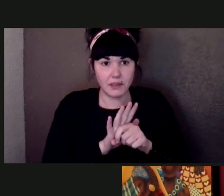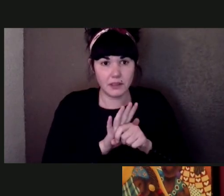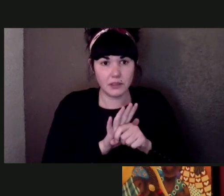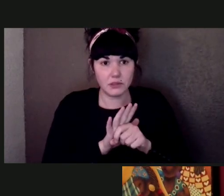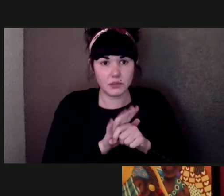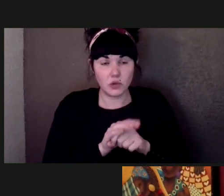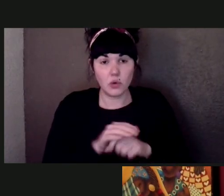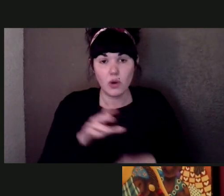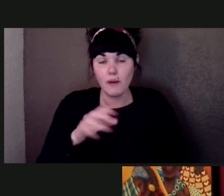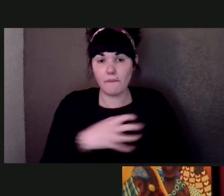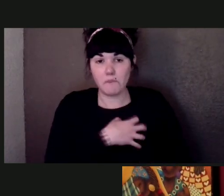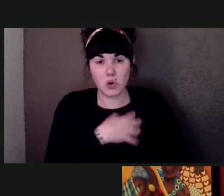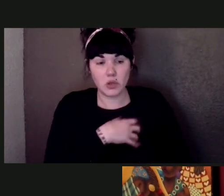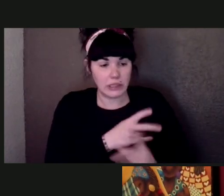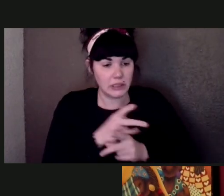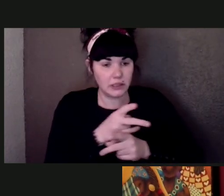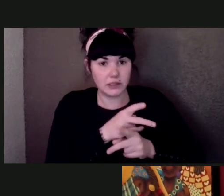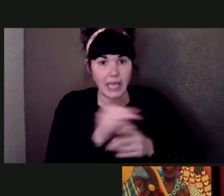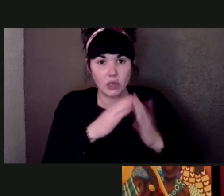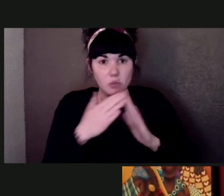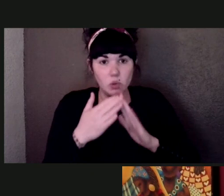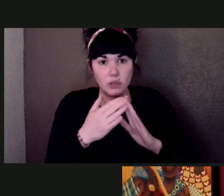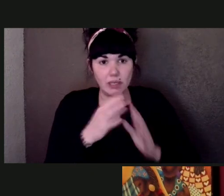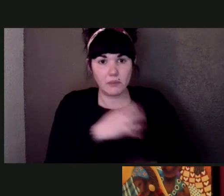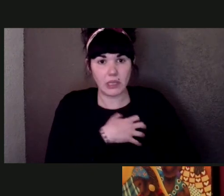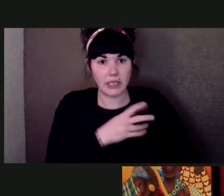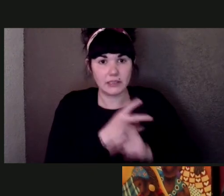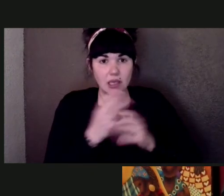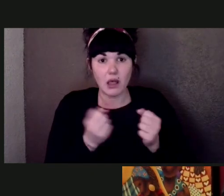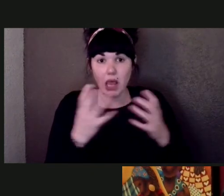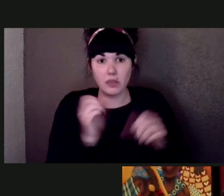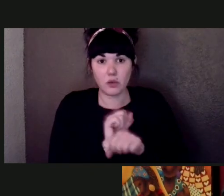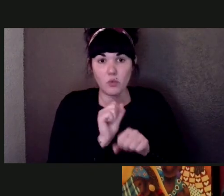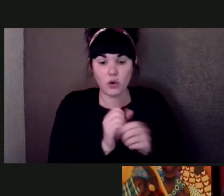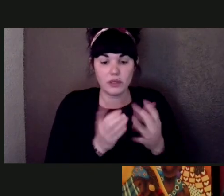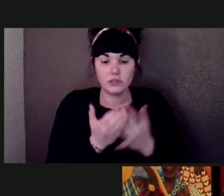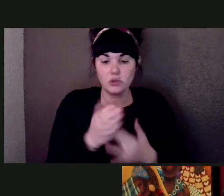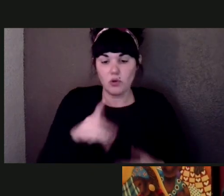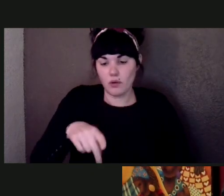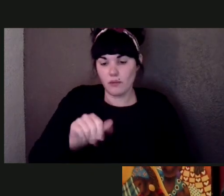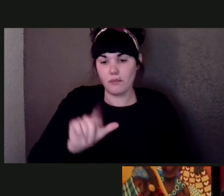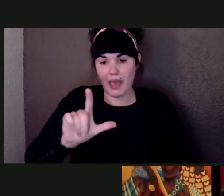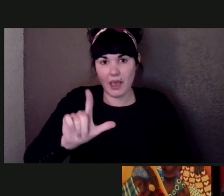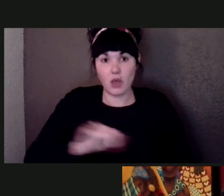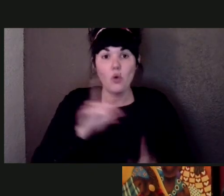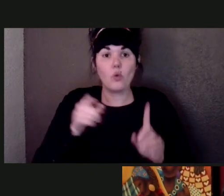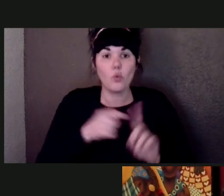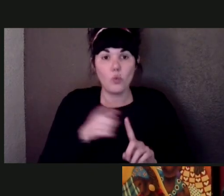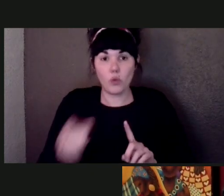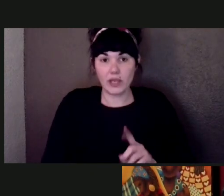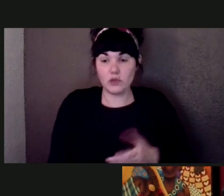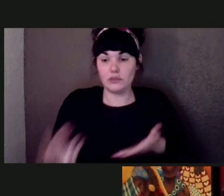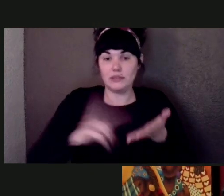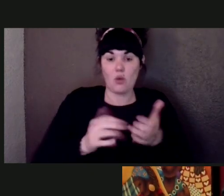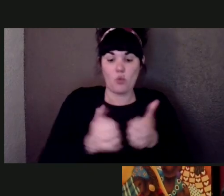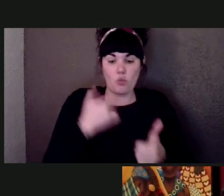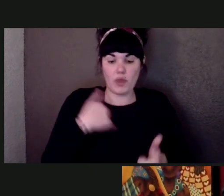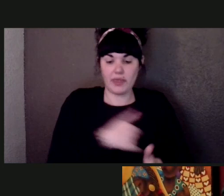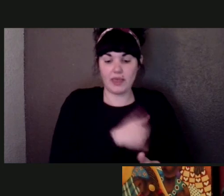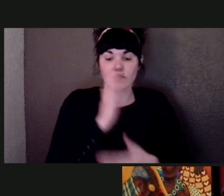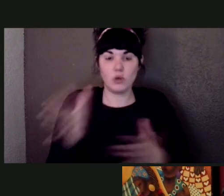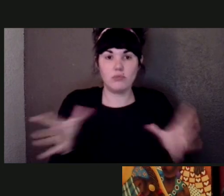done through Detroit PAL. When you enter our programs, we align your youth with those types of programs. So I think in